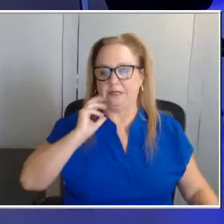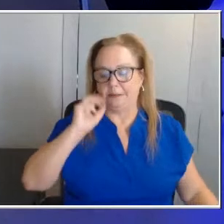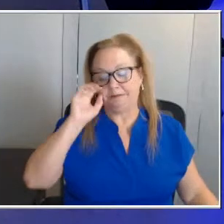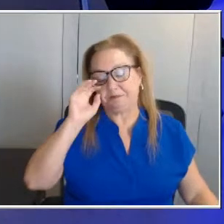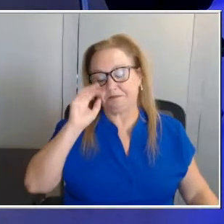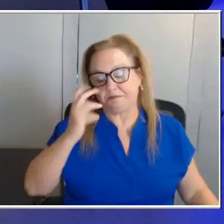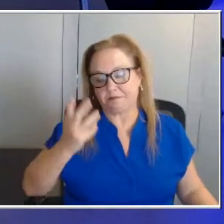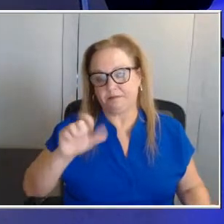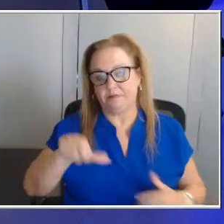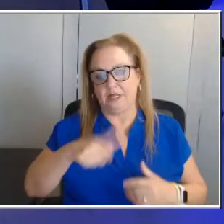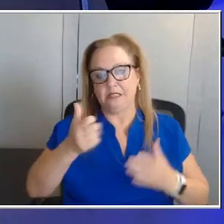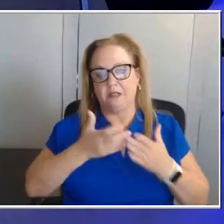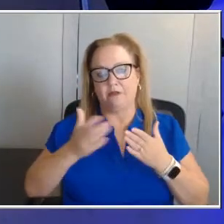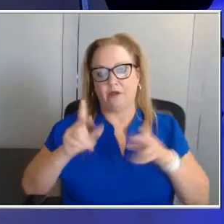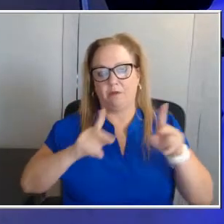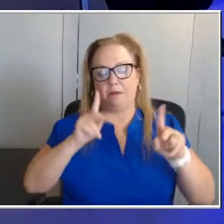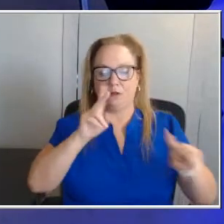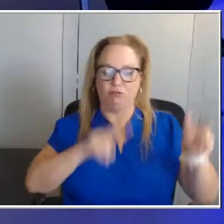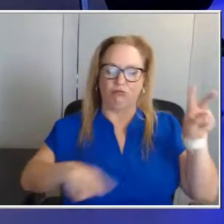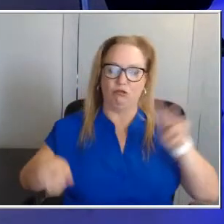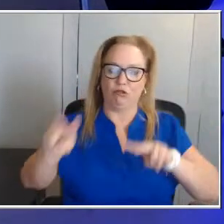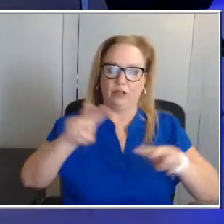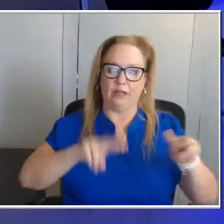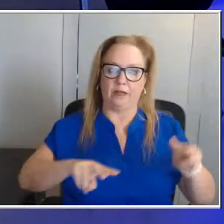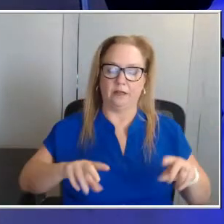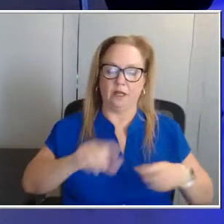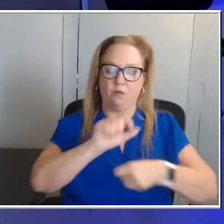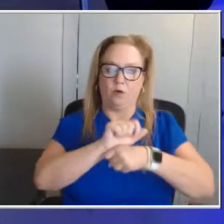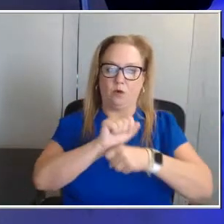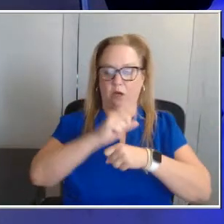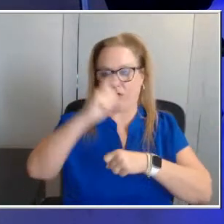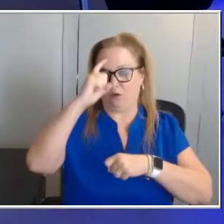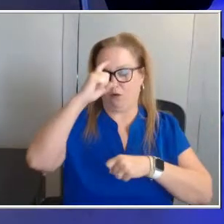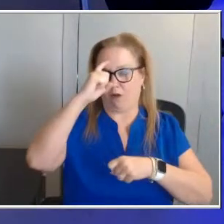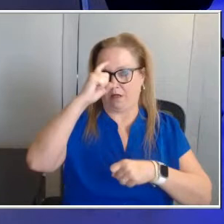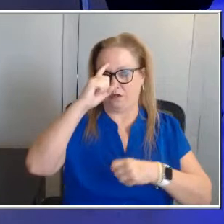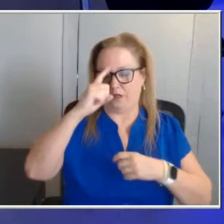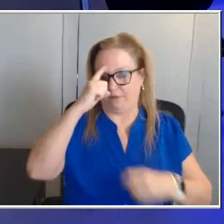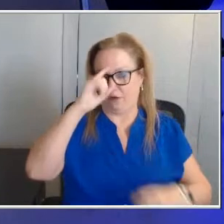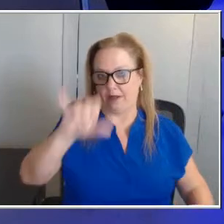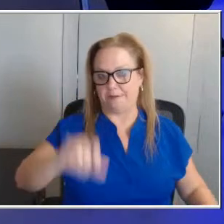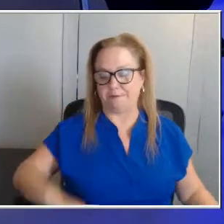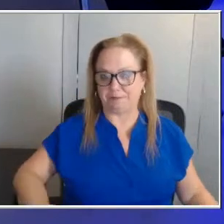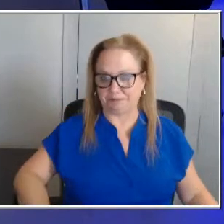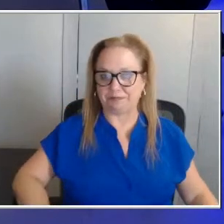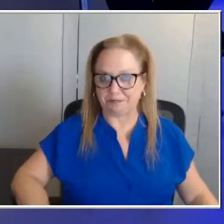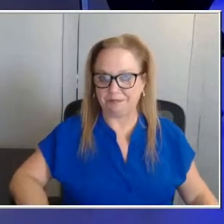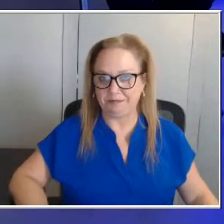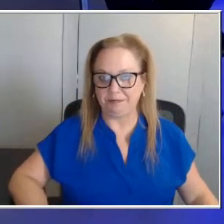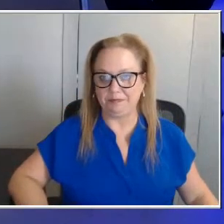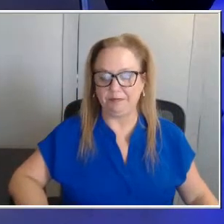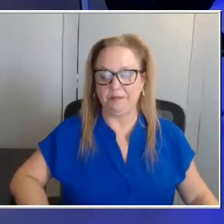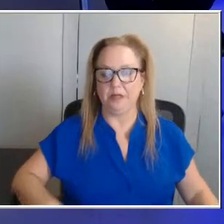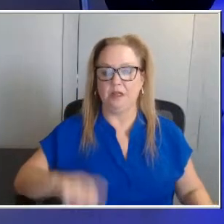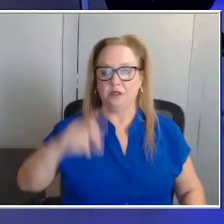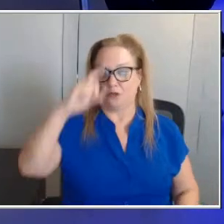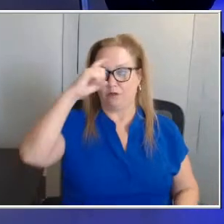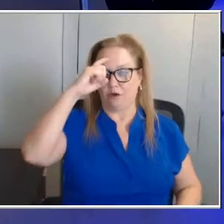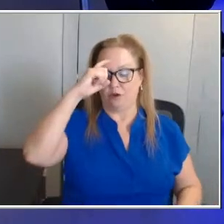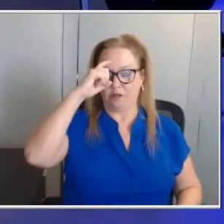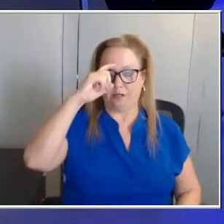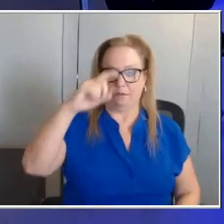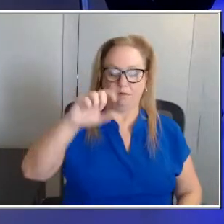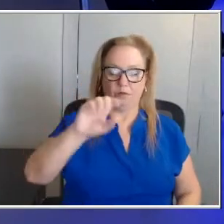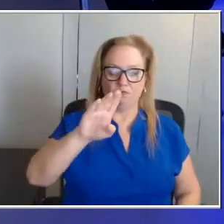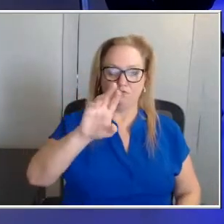thing for folks to look into, and certainly we're working with our neurology colleagues on that as well. Okay, so we got a neural system around the brainstem, we got our upper